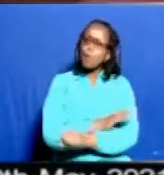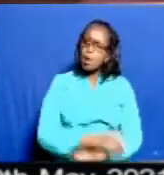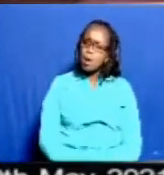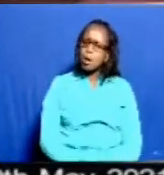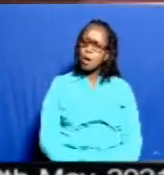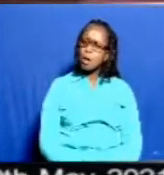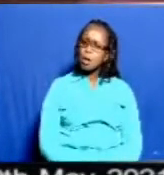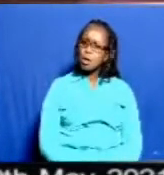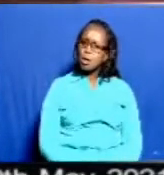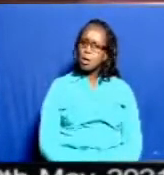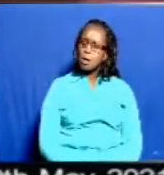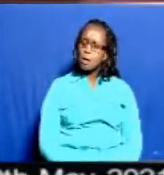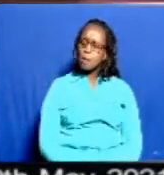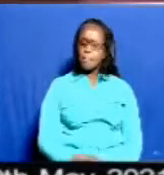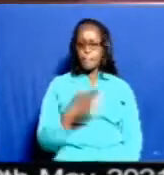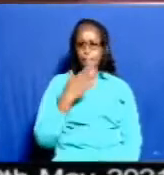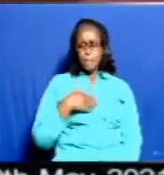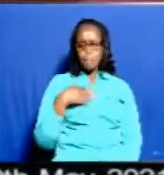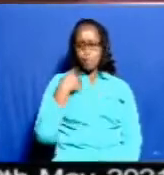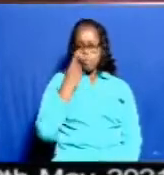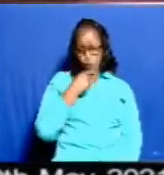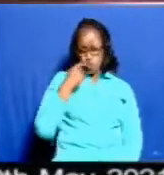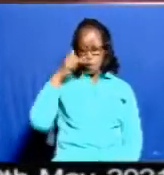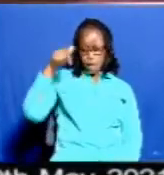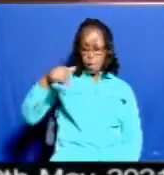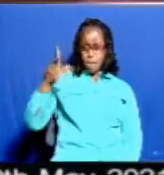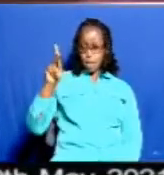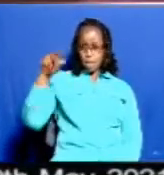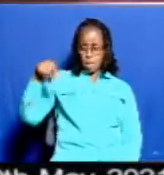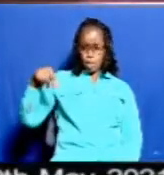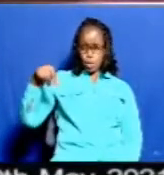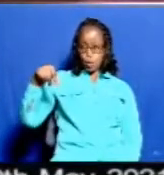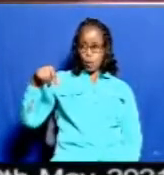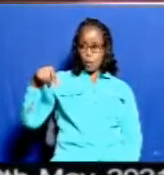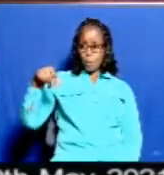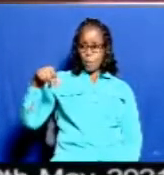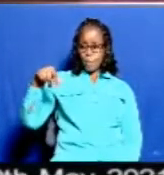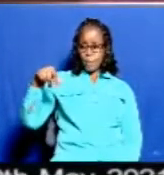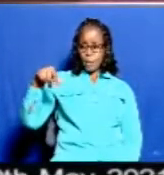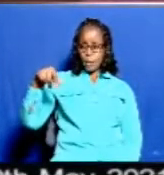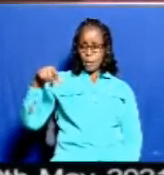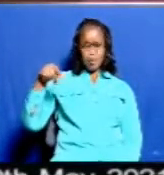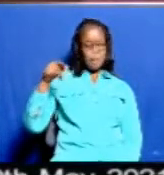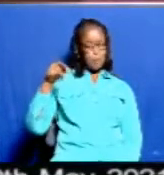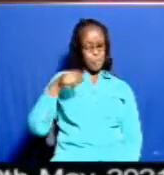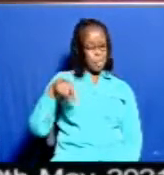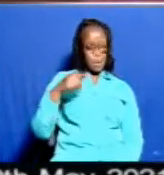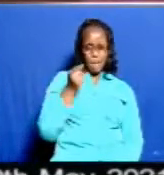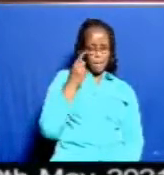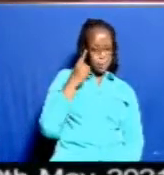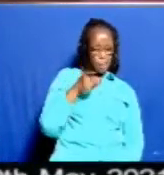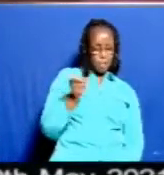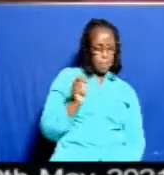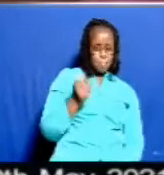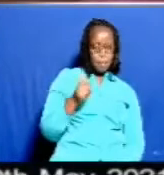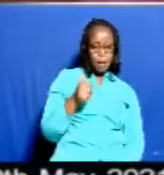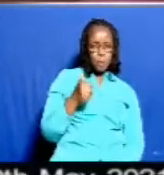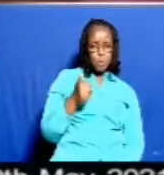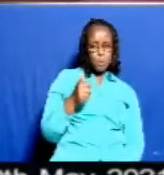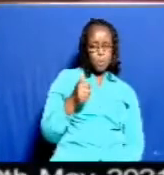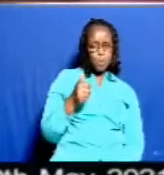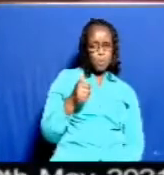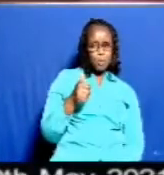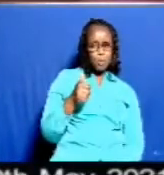By the way, those people who are in the Kenya Airways conduct themselves as what we don't understand. Because Ambonde, like